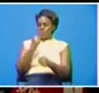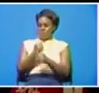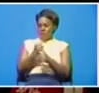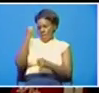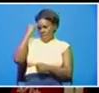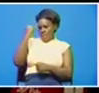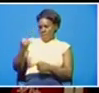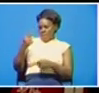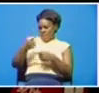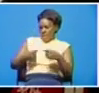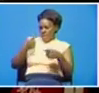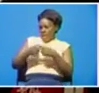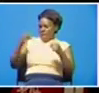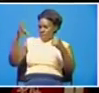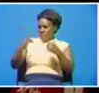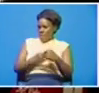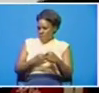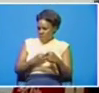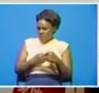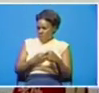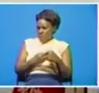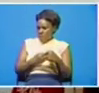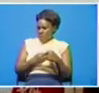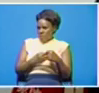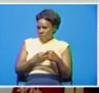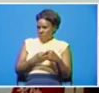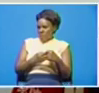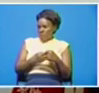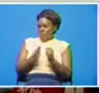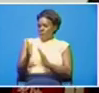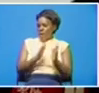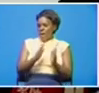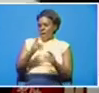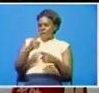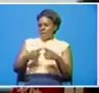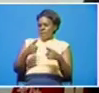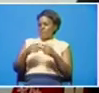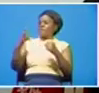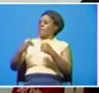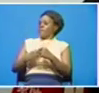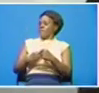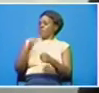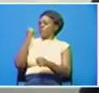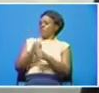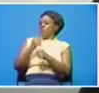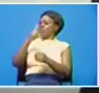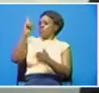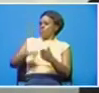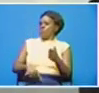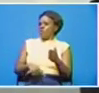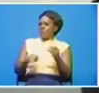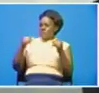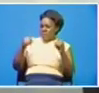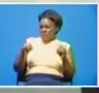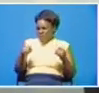imagine 8 years, because our plan is 8 years, if Kenyans want us to be here. In 8 years, what are we going to do? Because we've been struggling